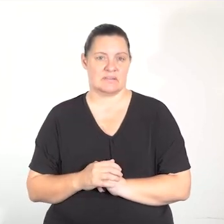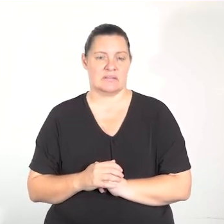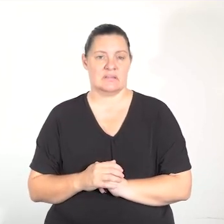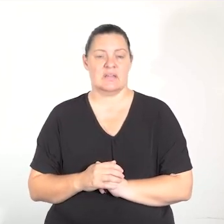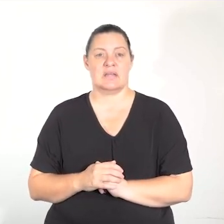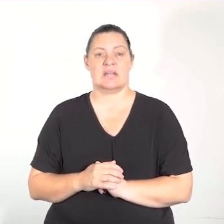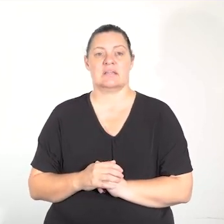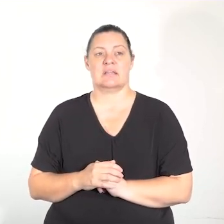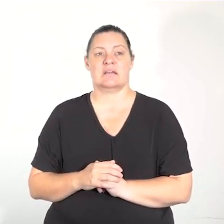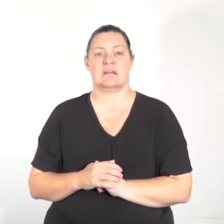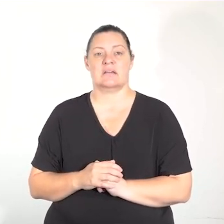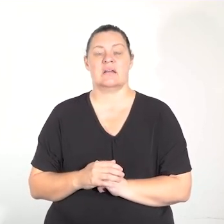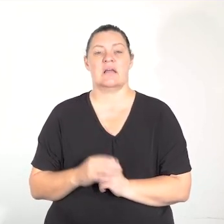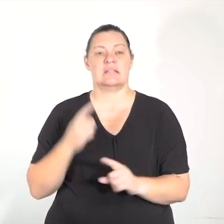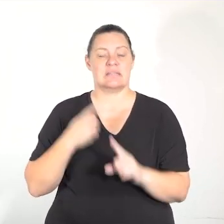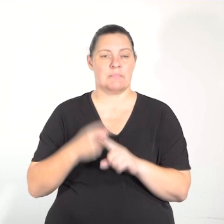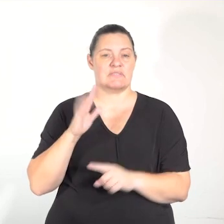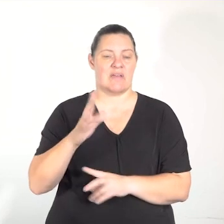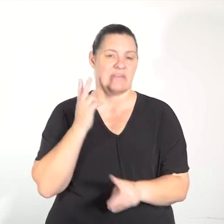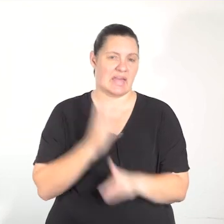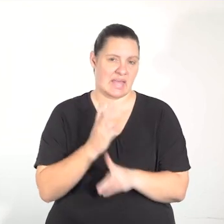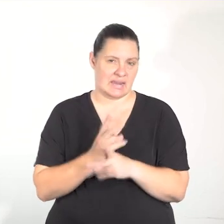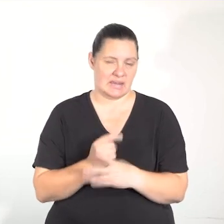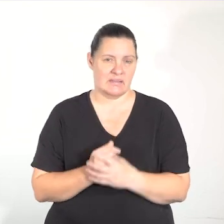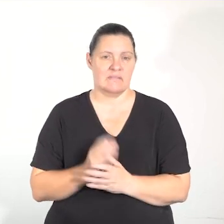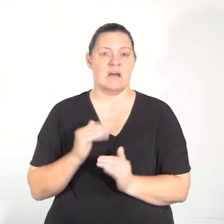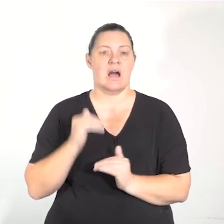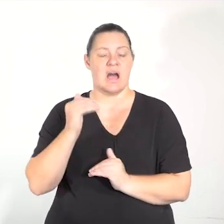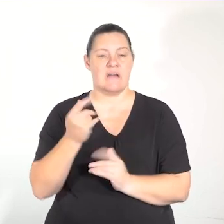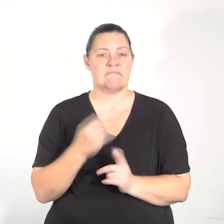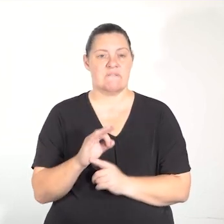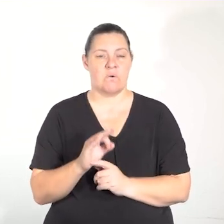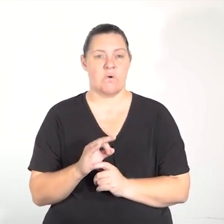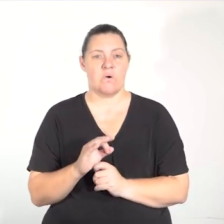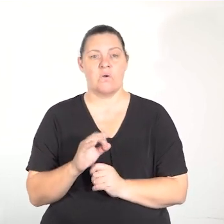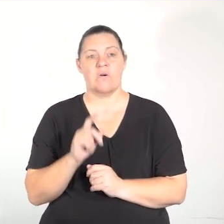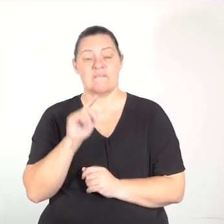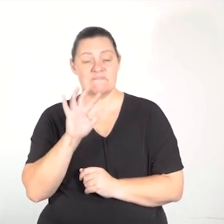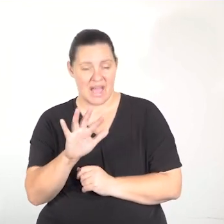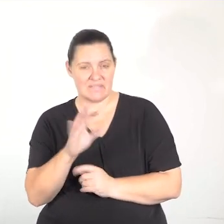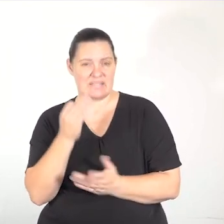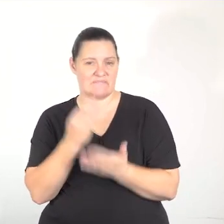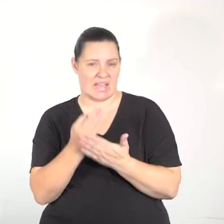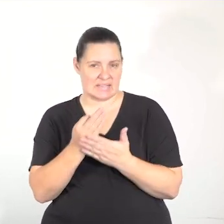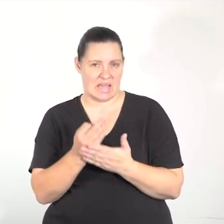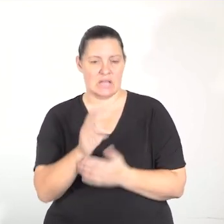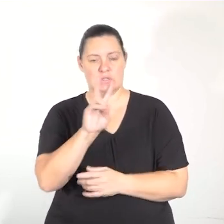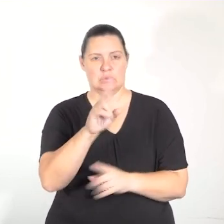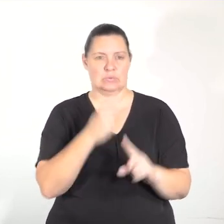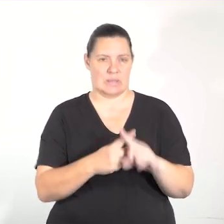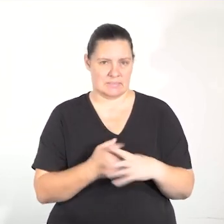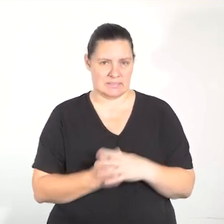Then I am going to take my factors that I have identified, and that is my 2, which only appears once as the highest